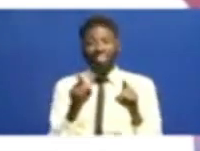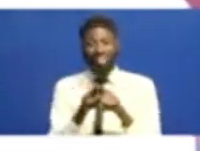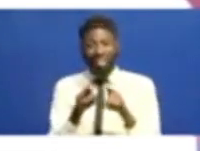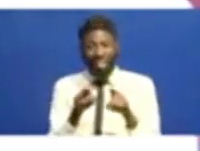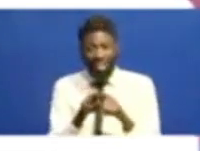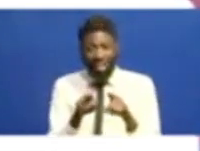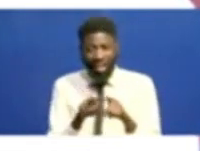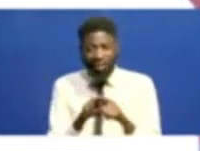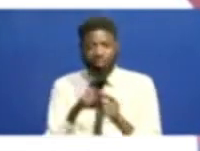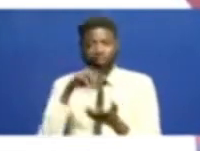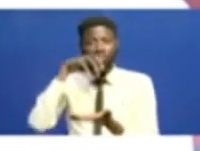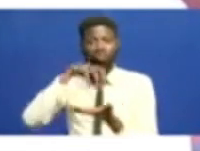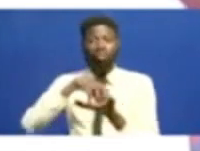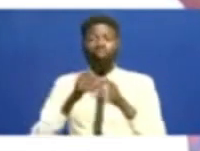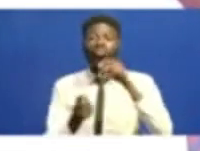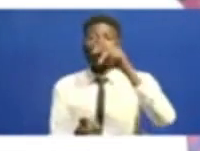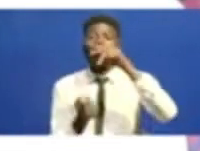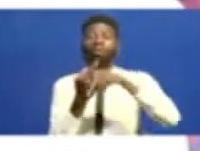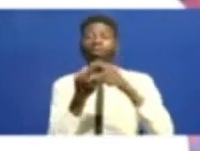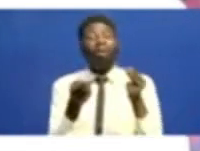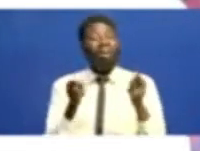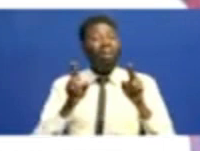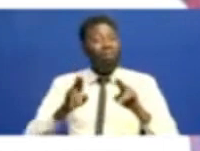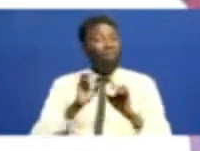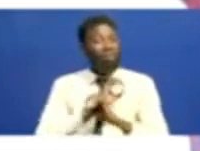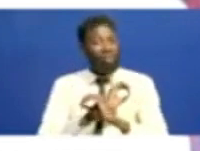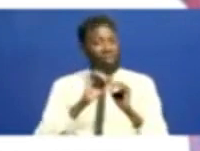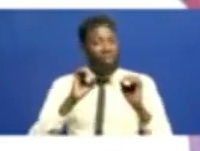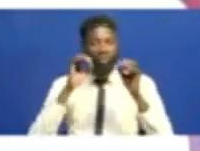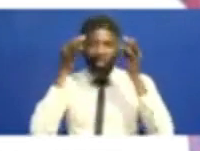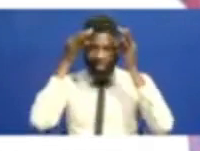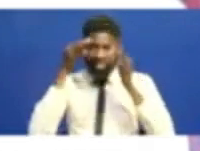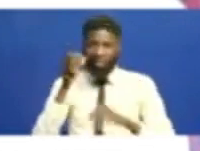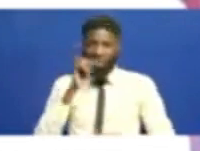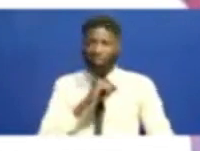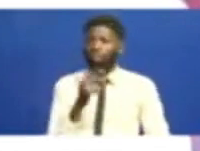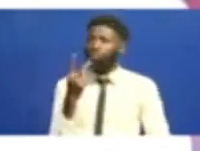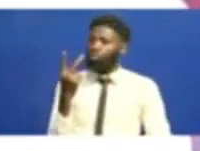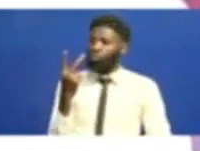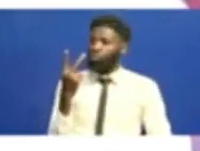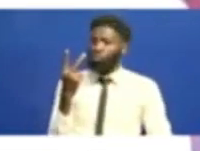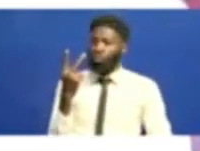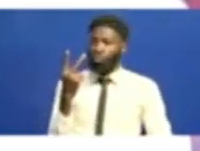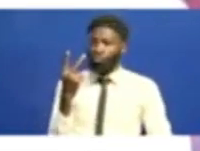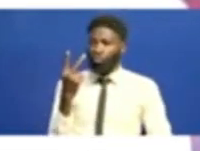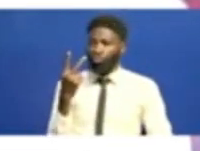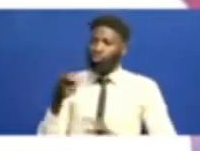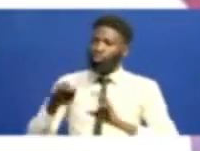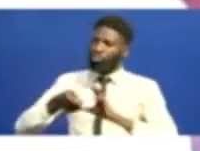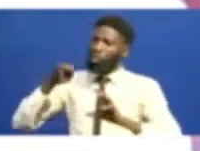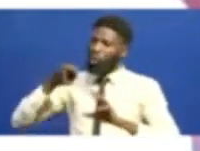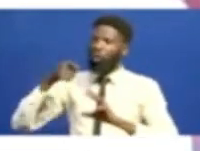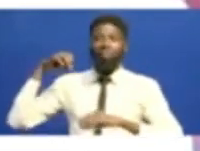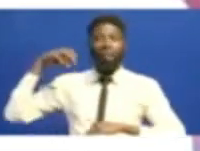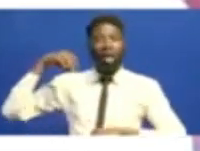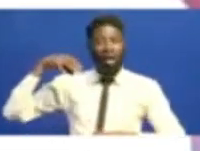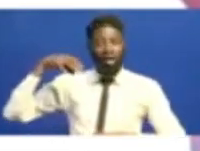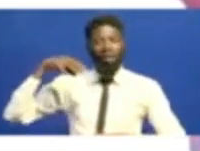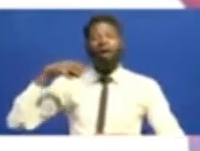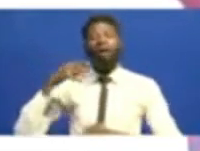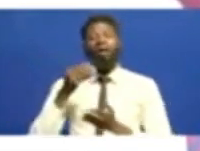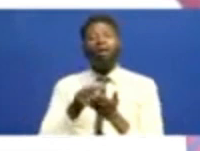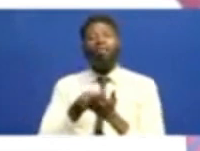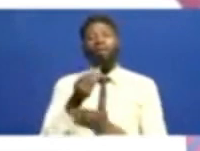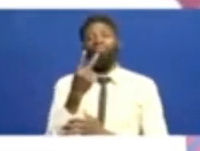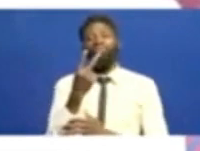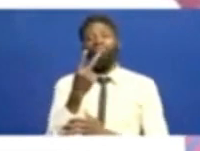not replicated, it has been decided that the two generators that were procured more than 2 years ago